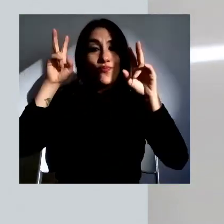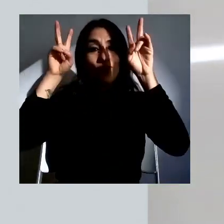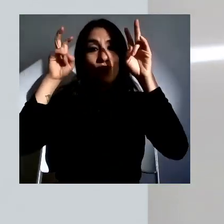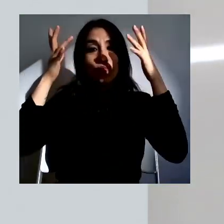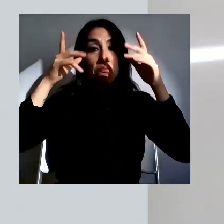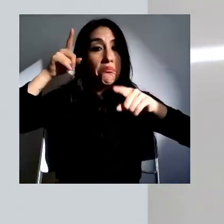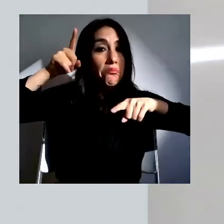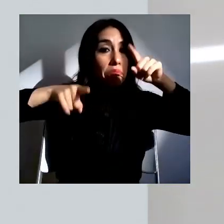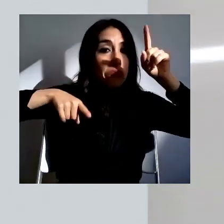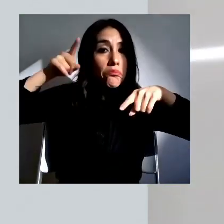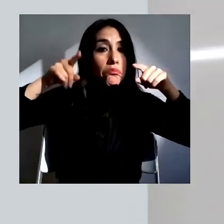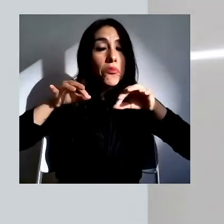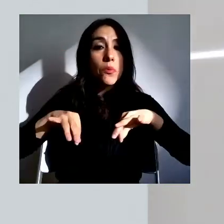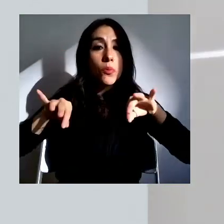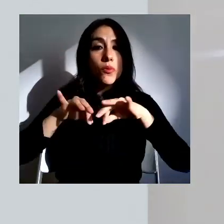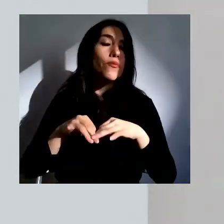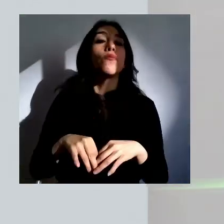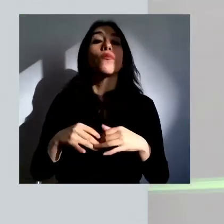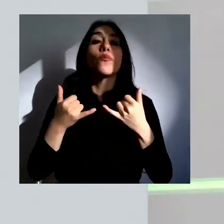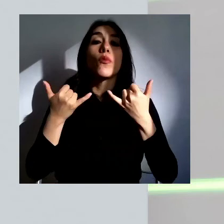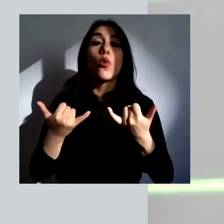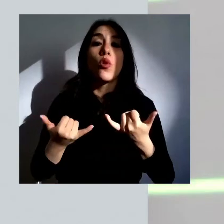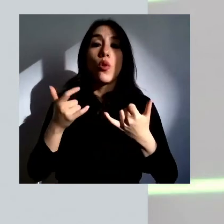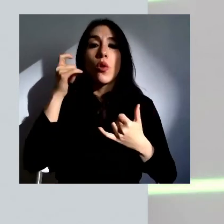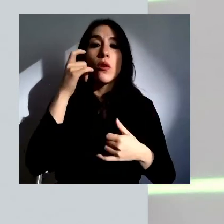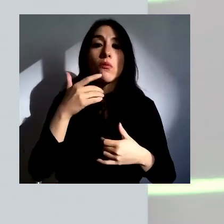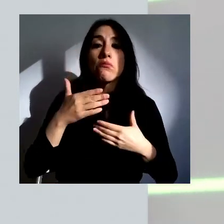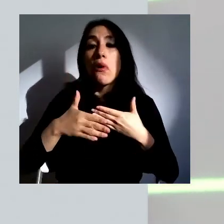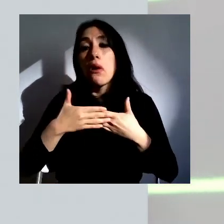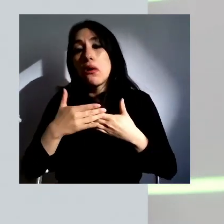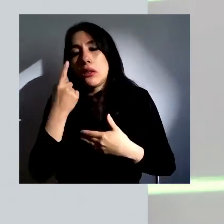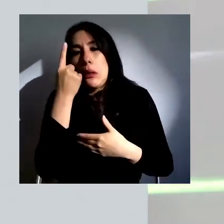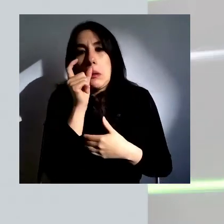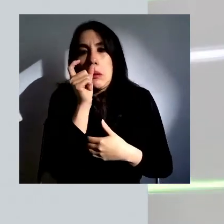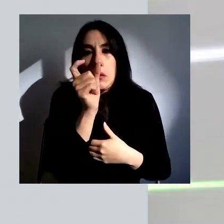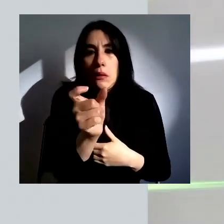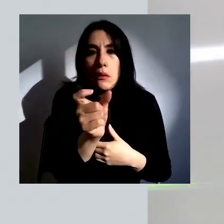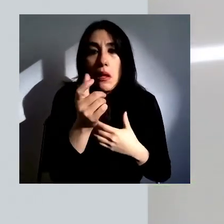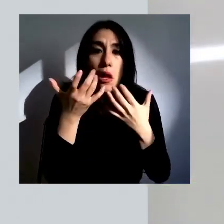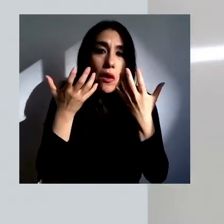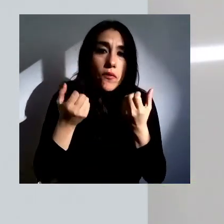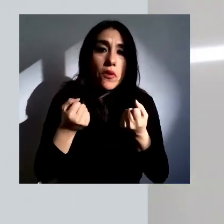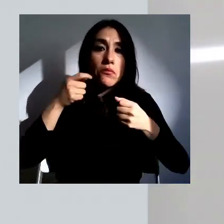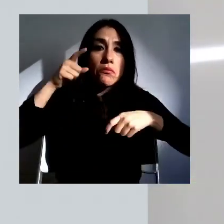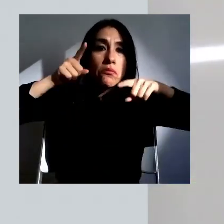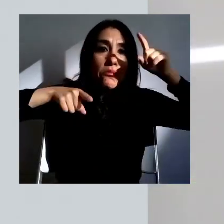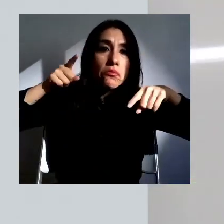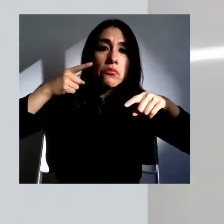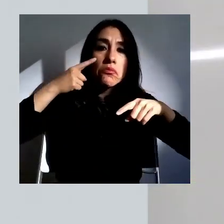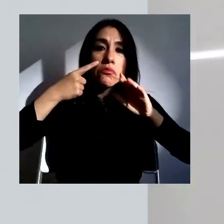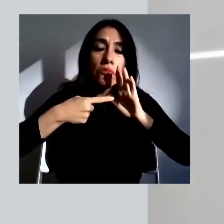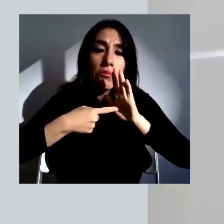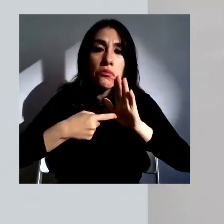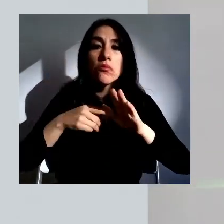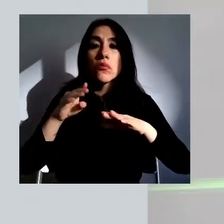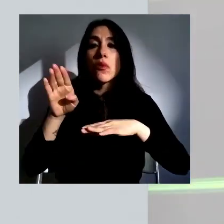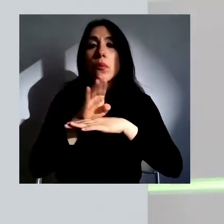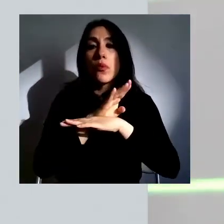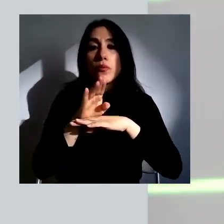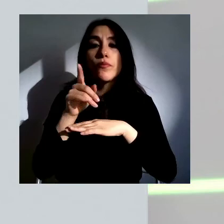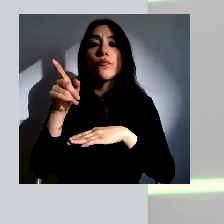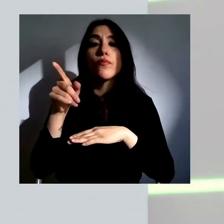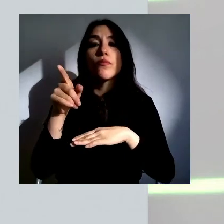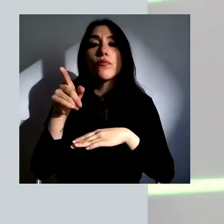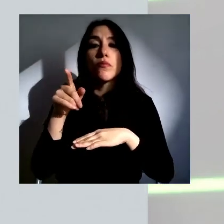specific issues. For starters, it's easier to say there are compelling business and ethical